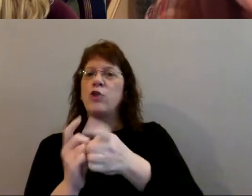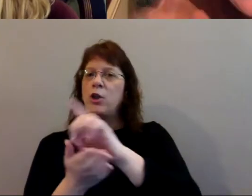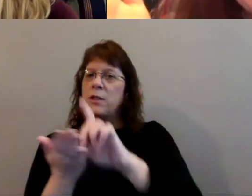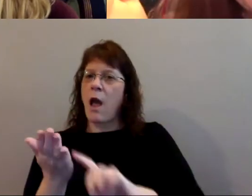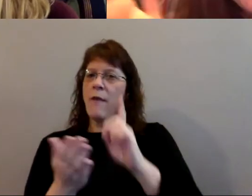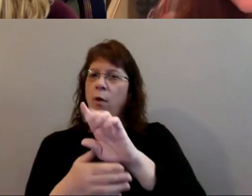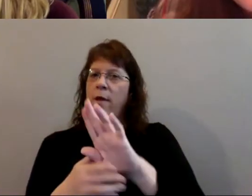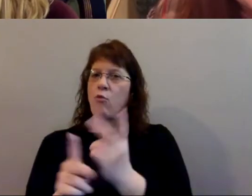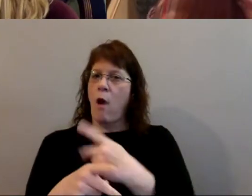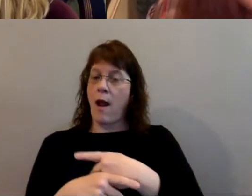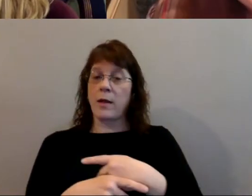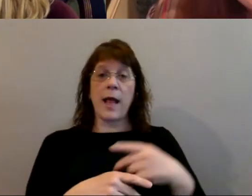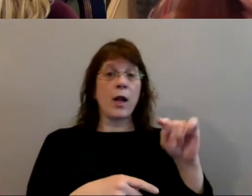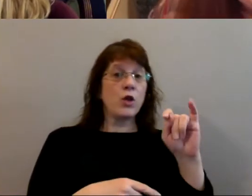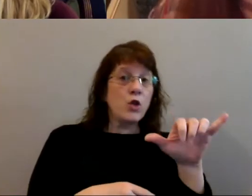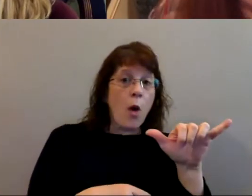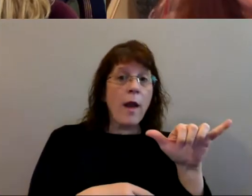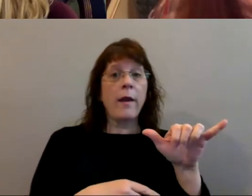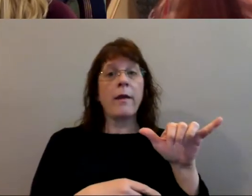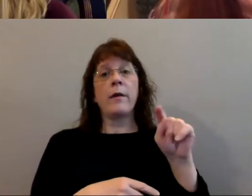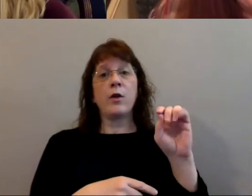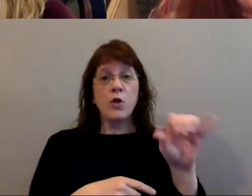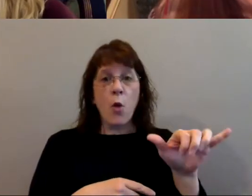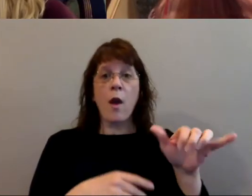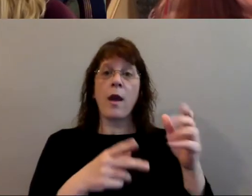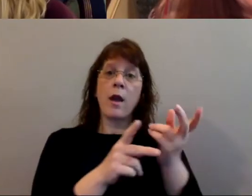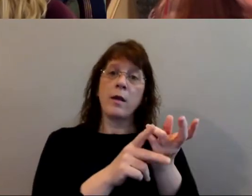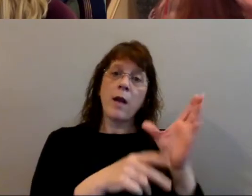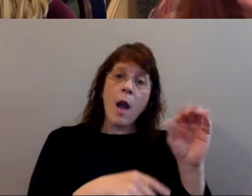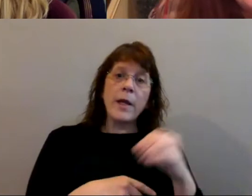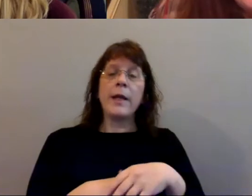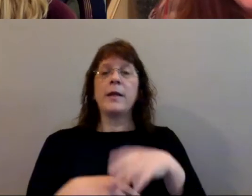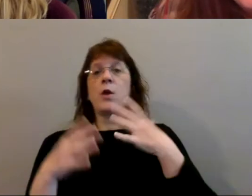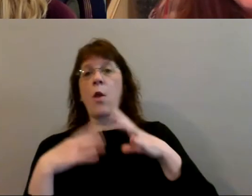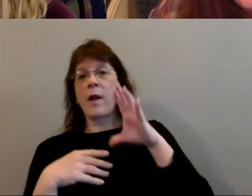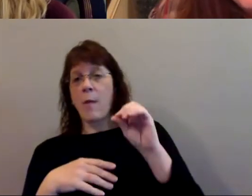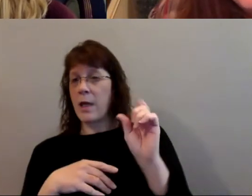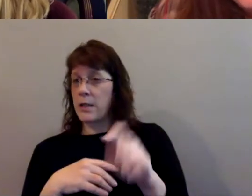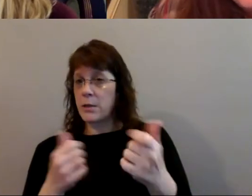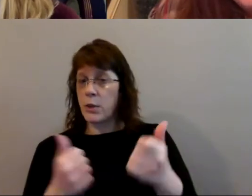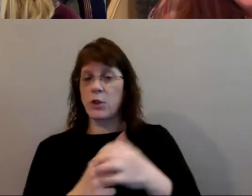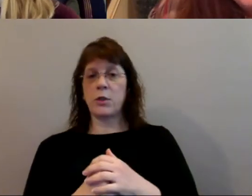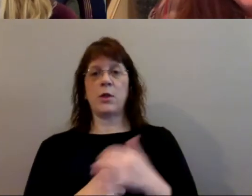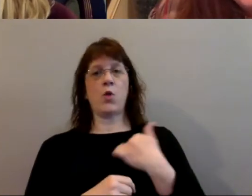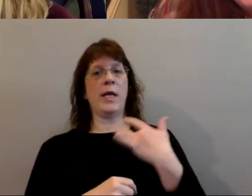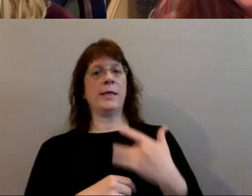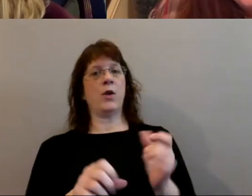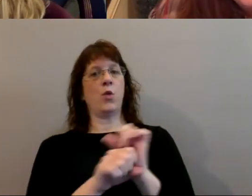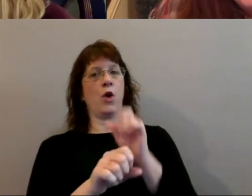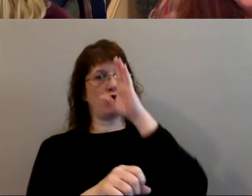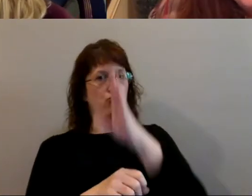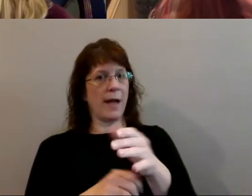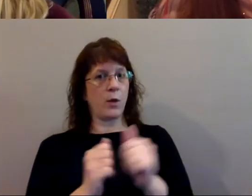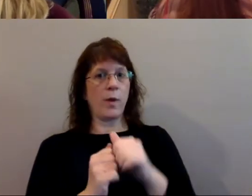companies or clothing companies or technology? What do you generally find So about that? we mostly work directly with the like companies